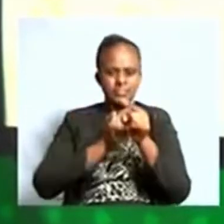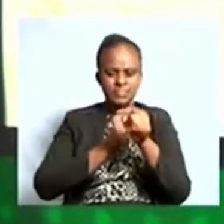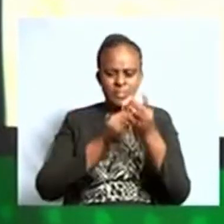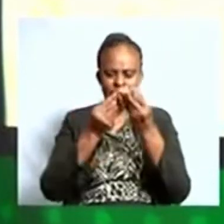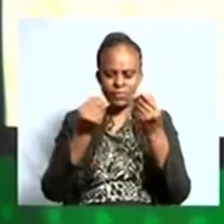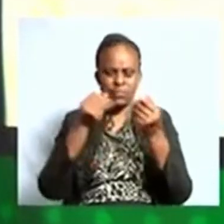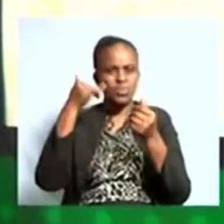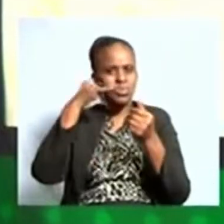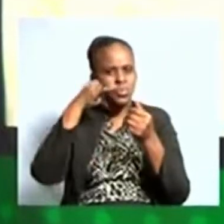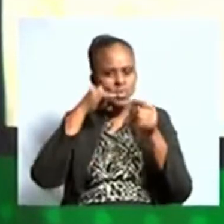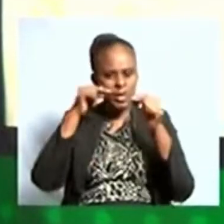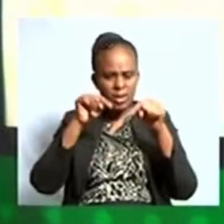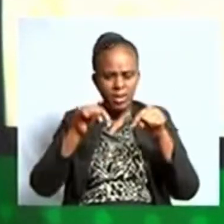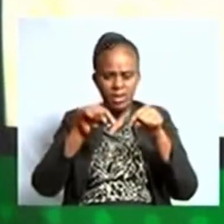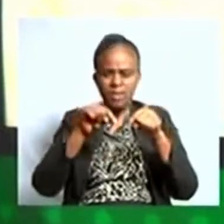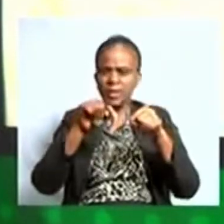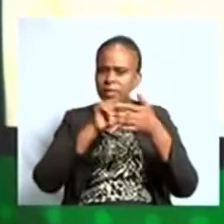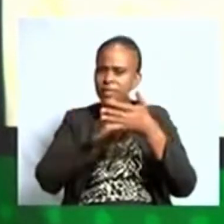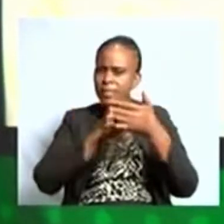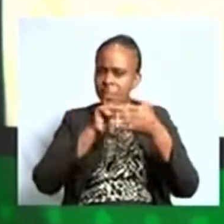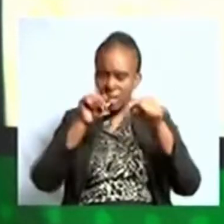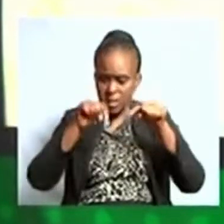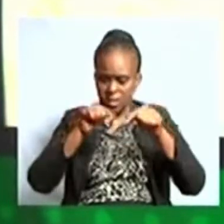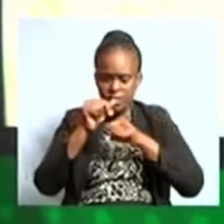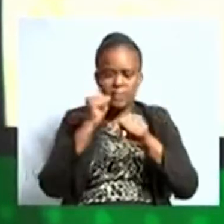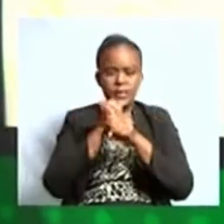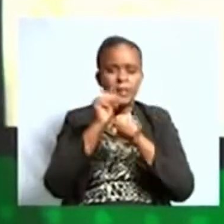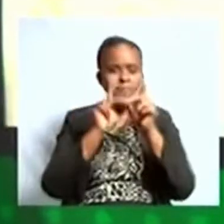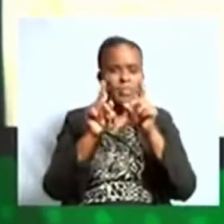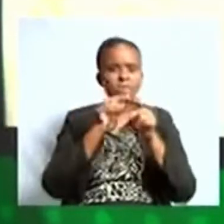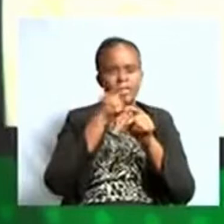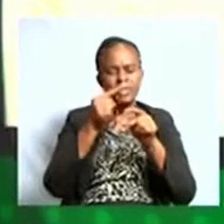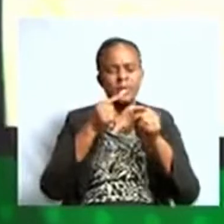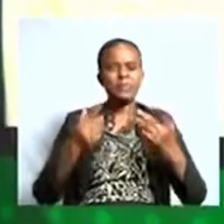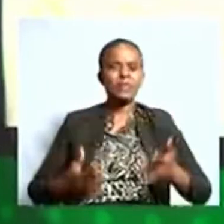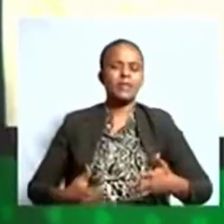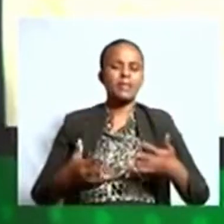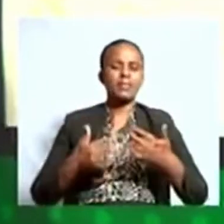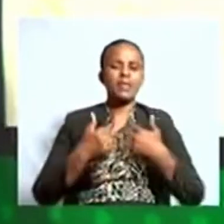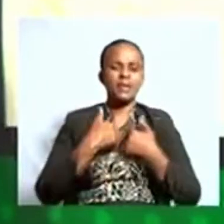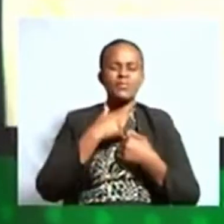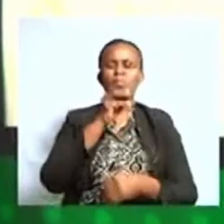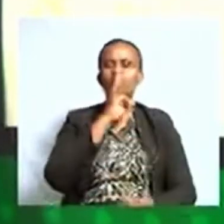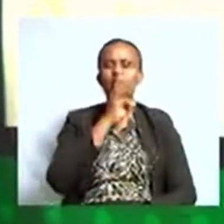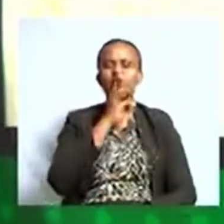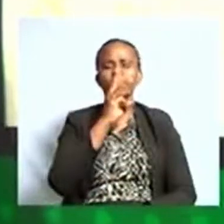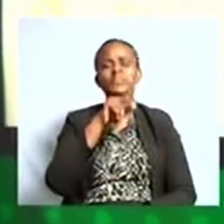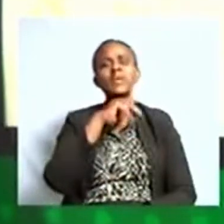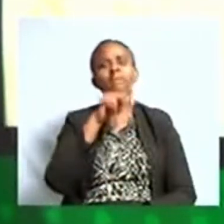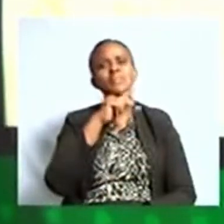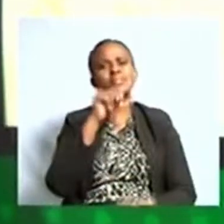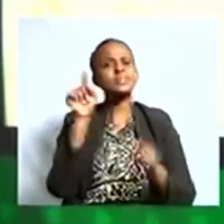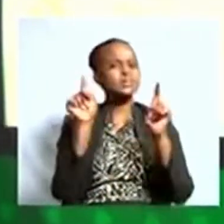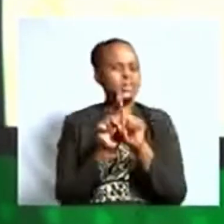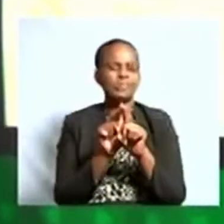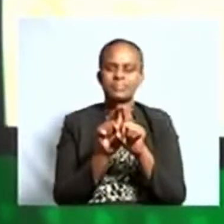calls mid this year, where people said, oh, we are very happy because the water, Kalingalinga, they will tell you the same.